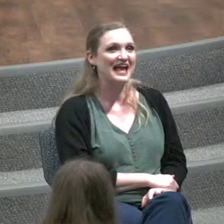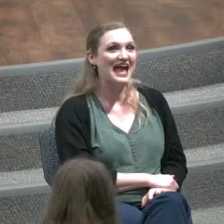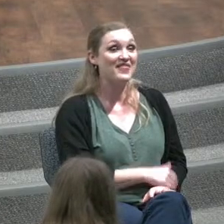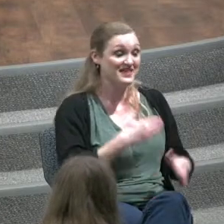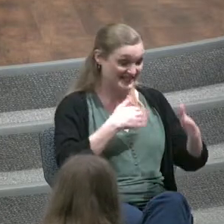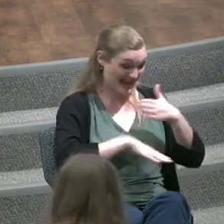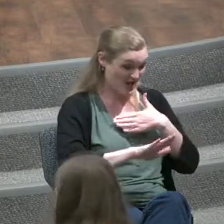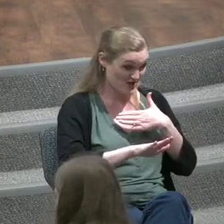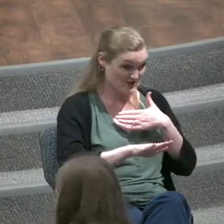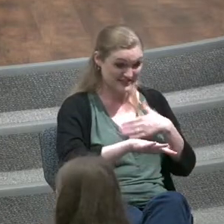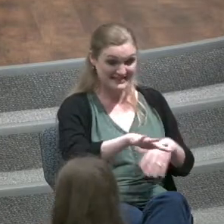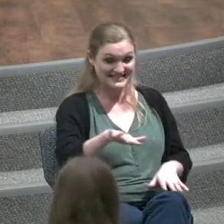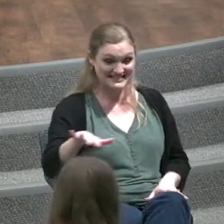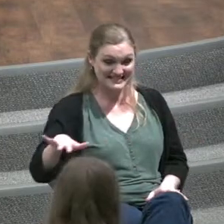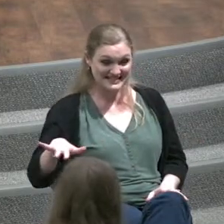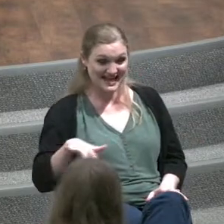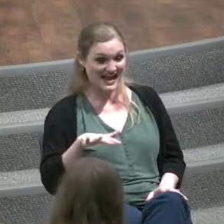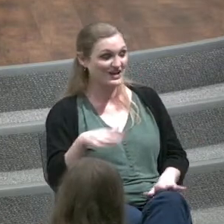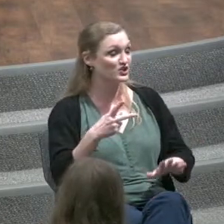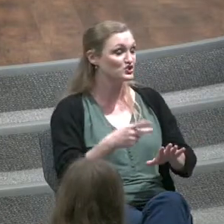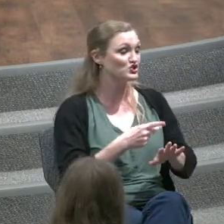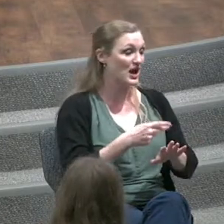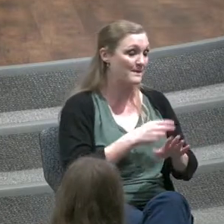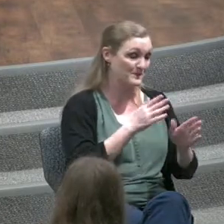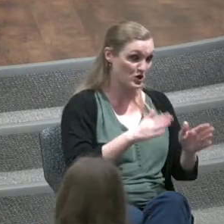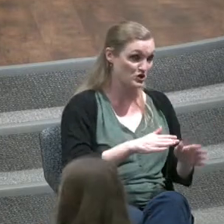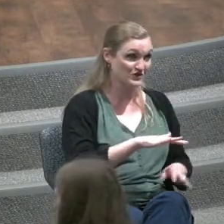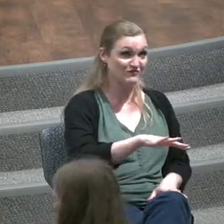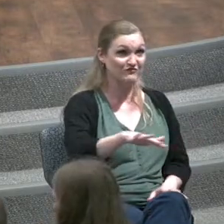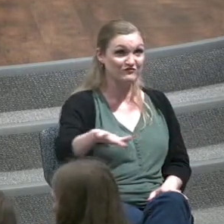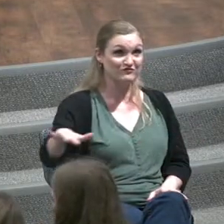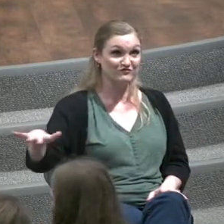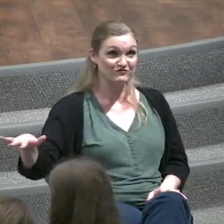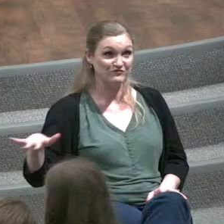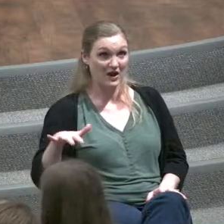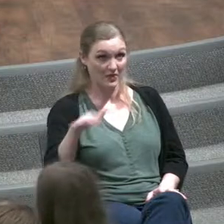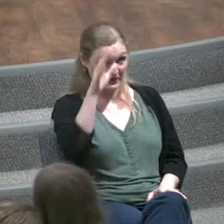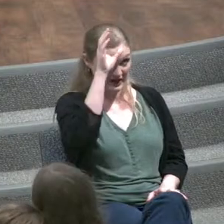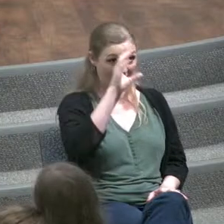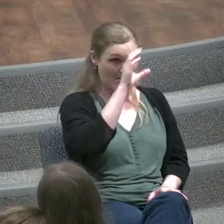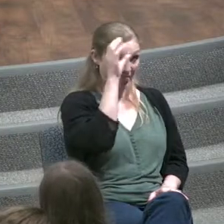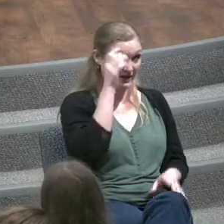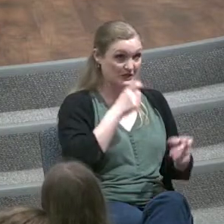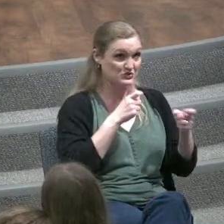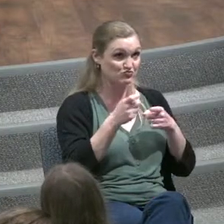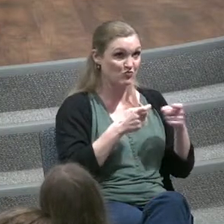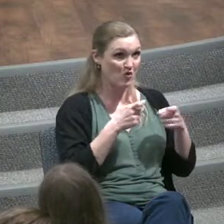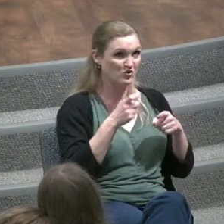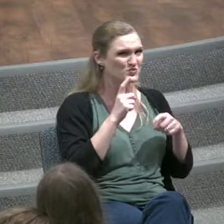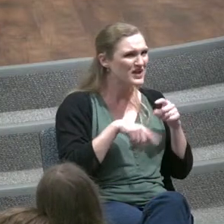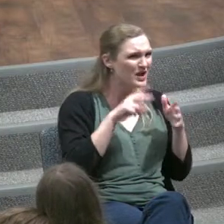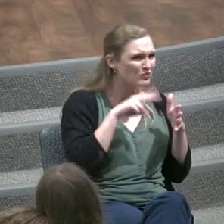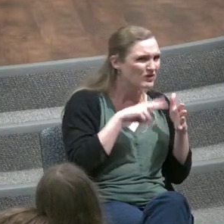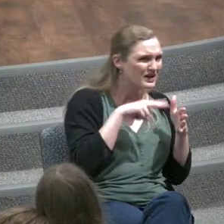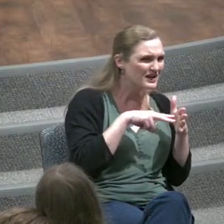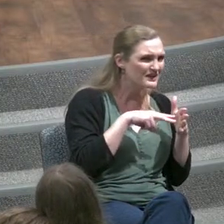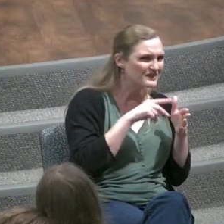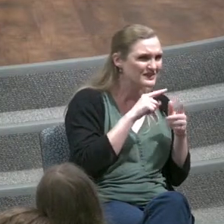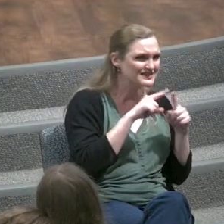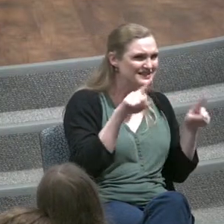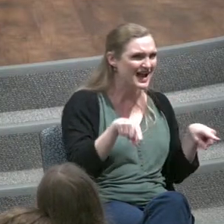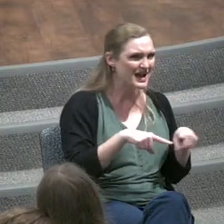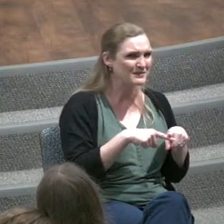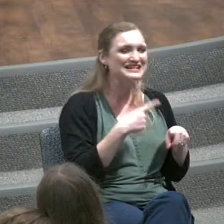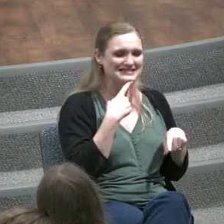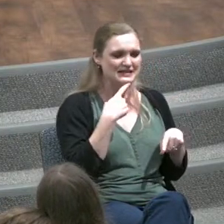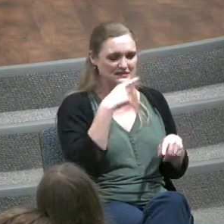This is the entrance to the site known of as Shepherd's Field. Again, Franciscan controlled, which you probably can't read the sign, but it